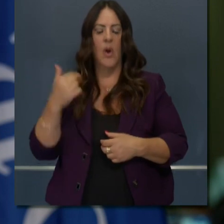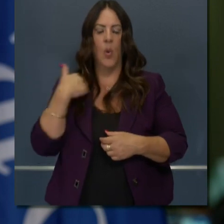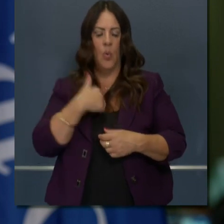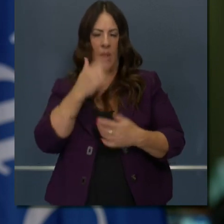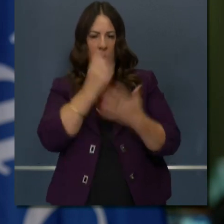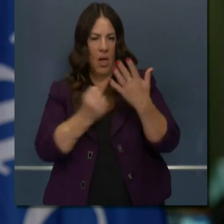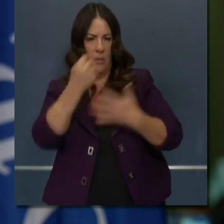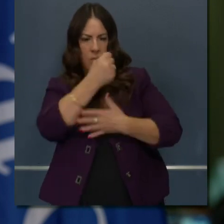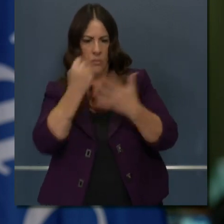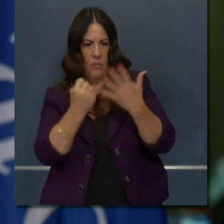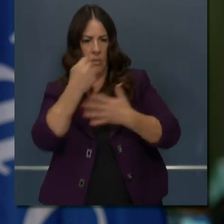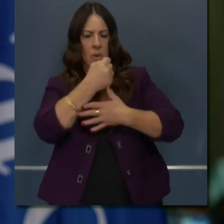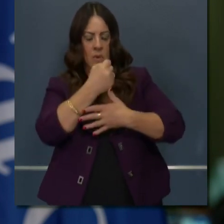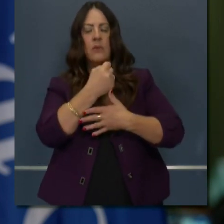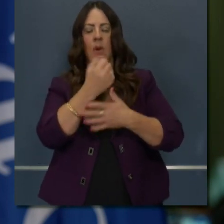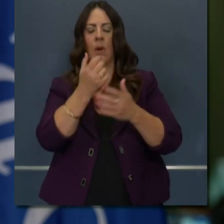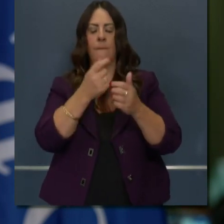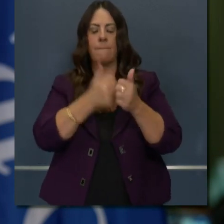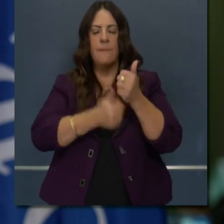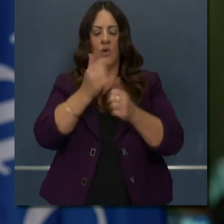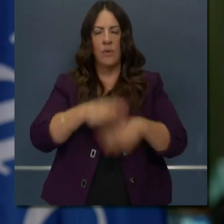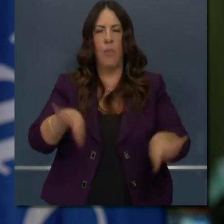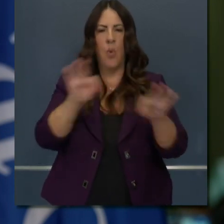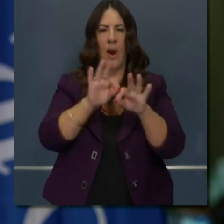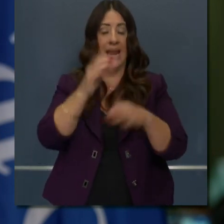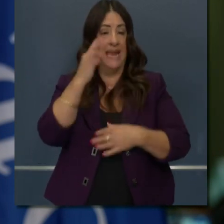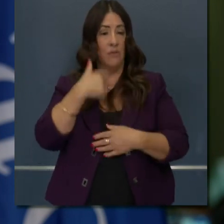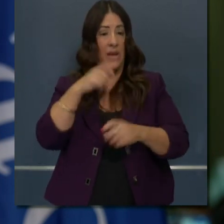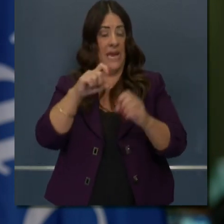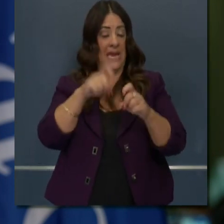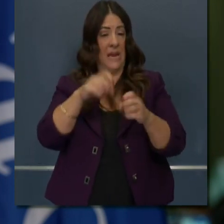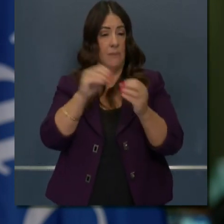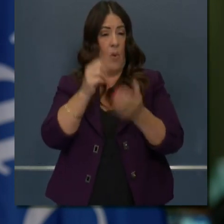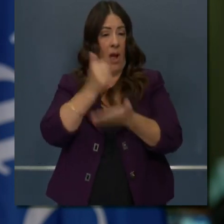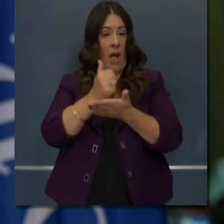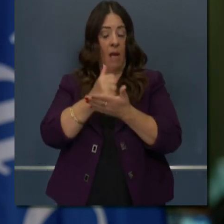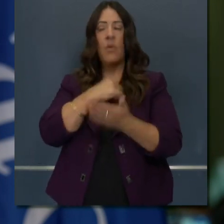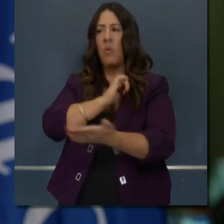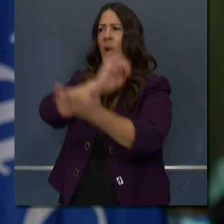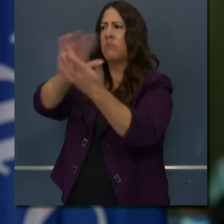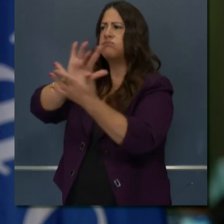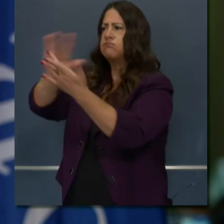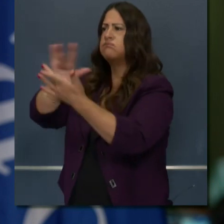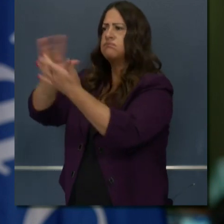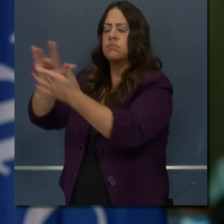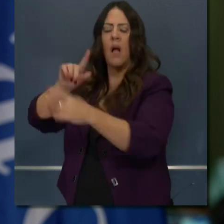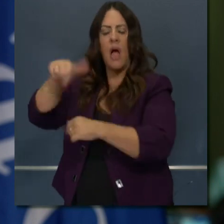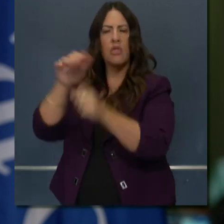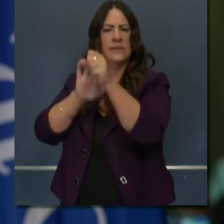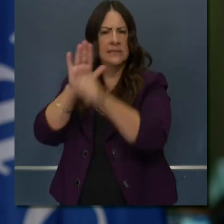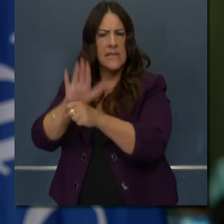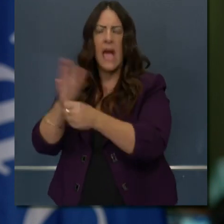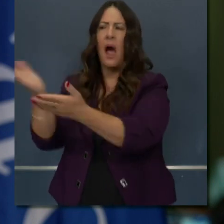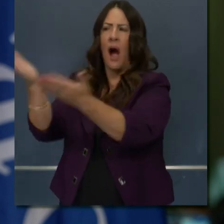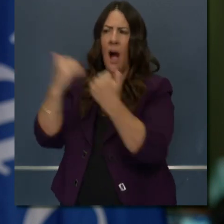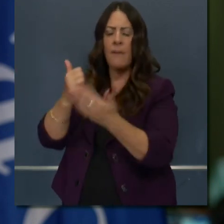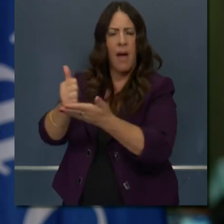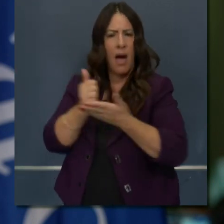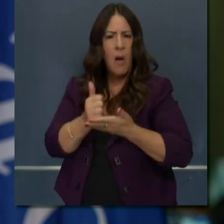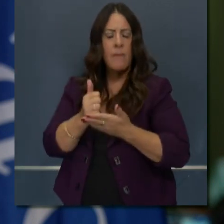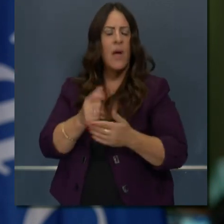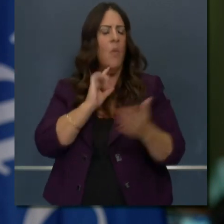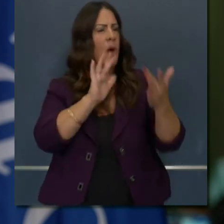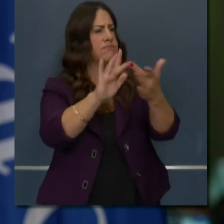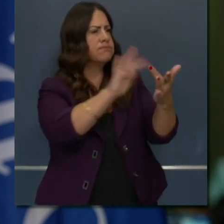how we respond and reaching out to even other areas across the nation and even from other countries to help when help is